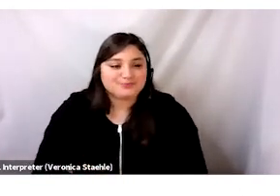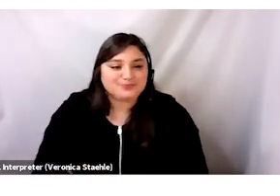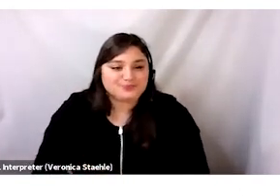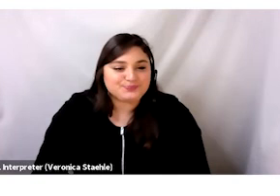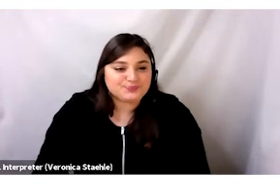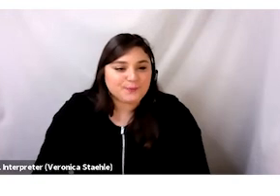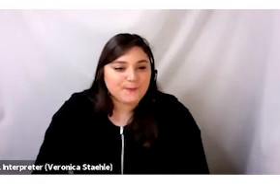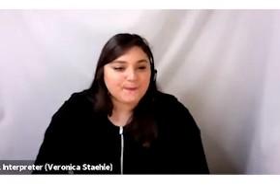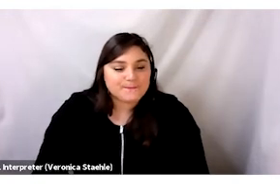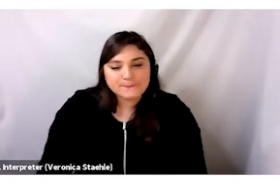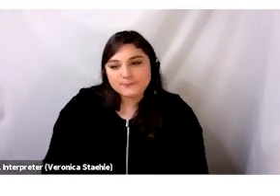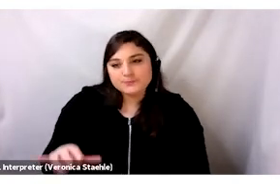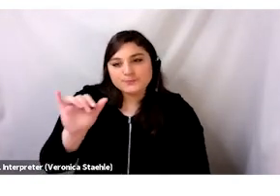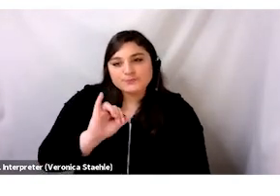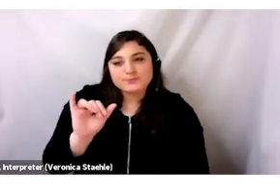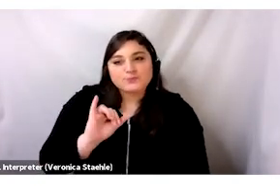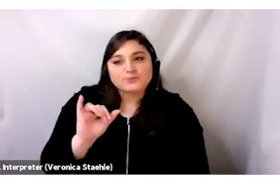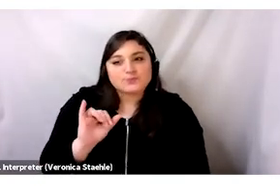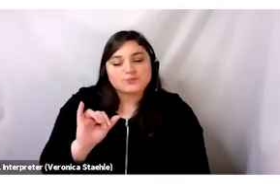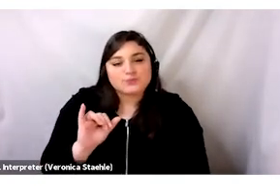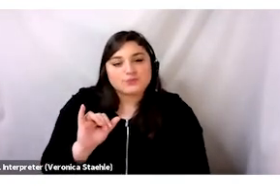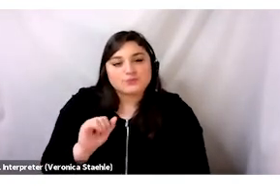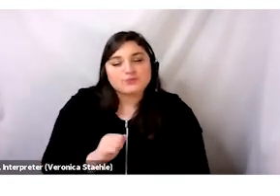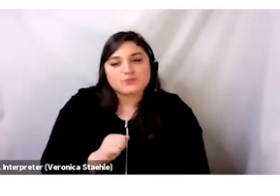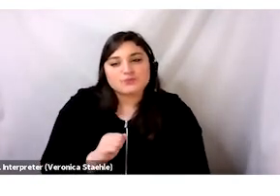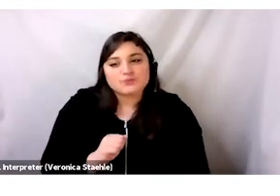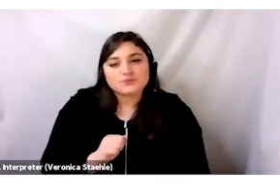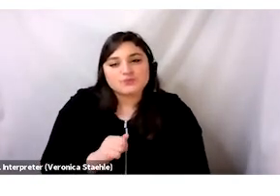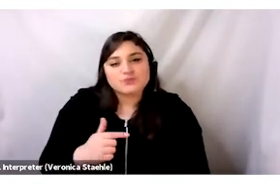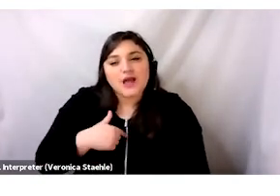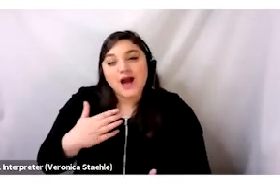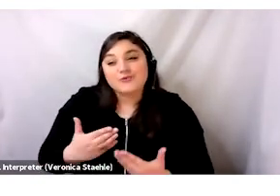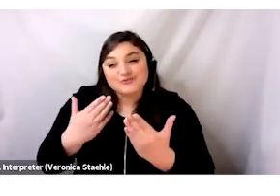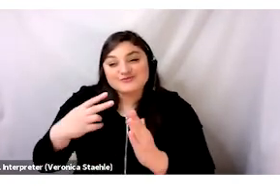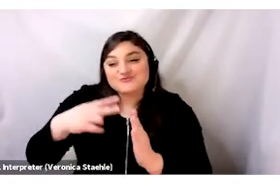to start. Um, I would also recommend